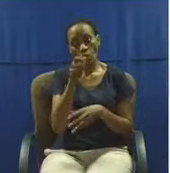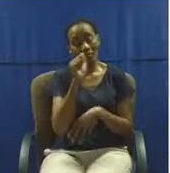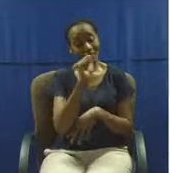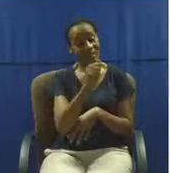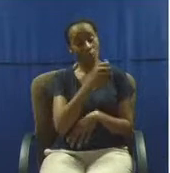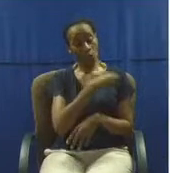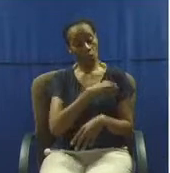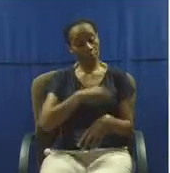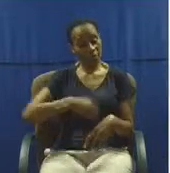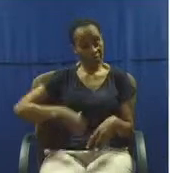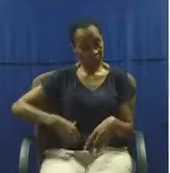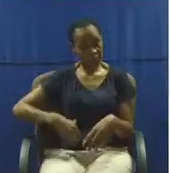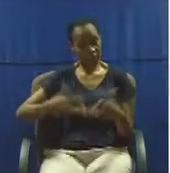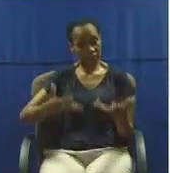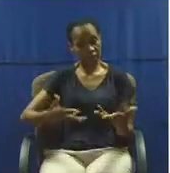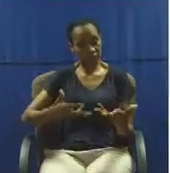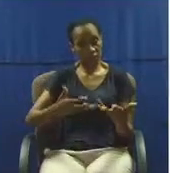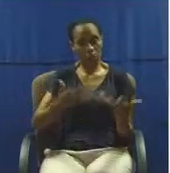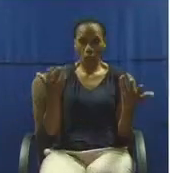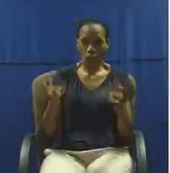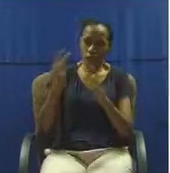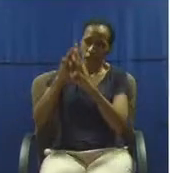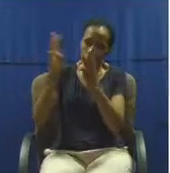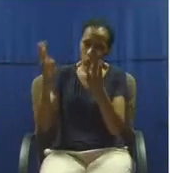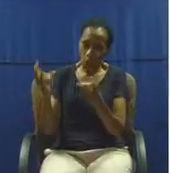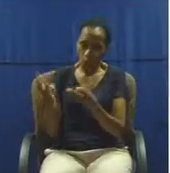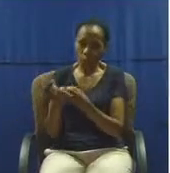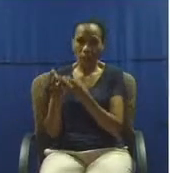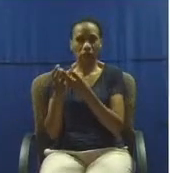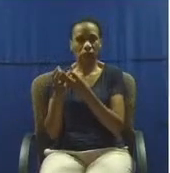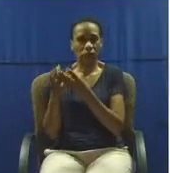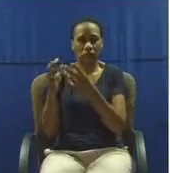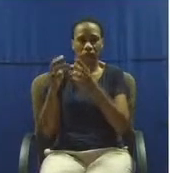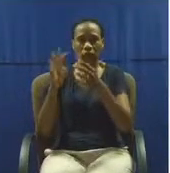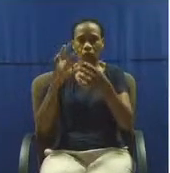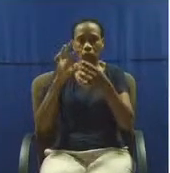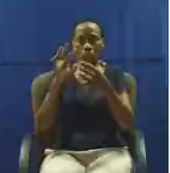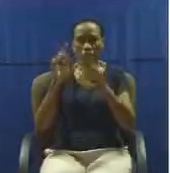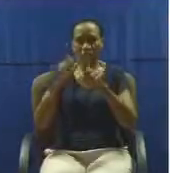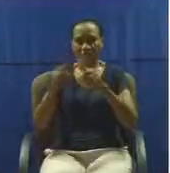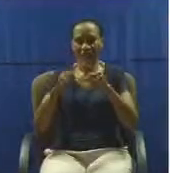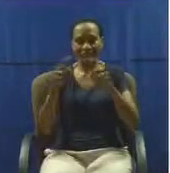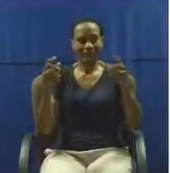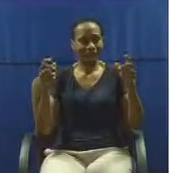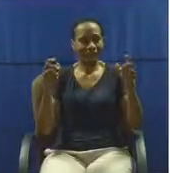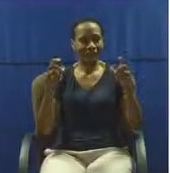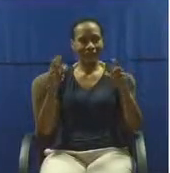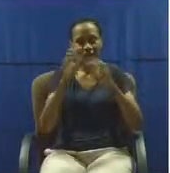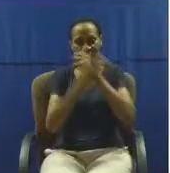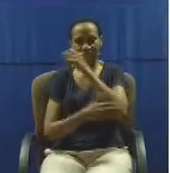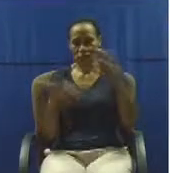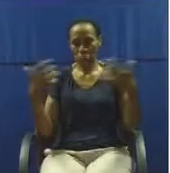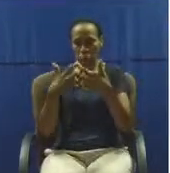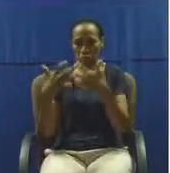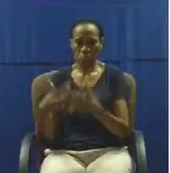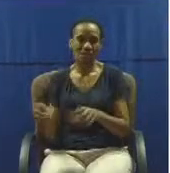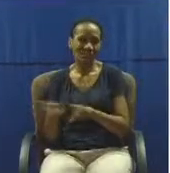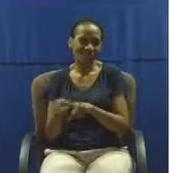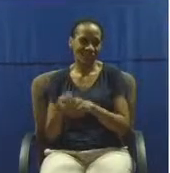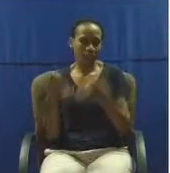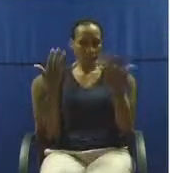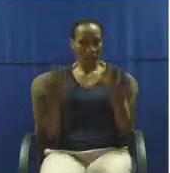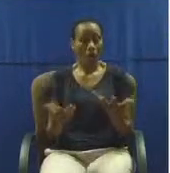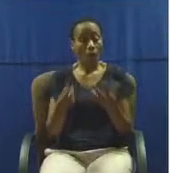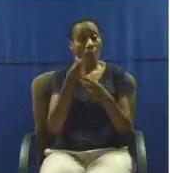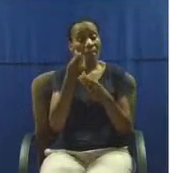Mr. President, on our global interconnectedness, considering the weakness of the rand relative to the